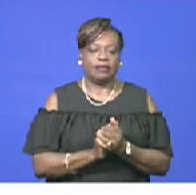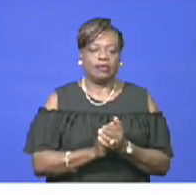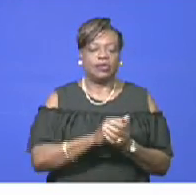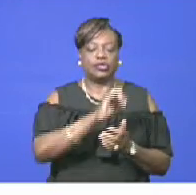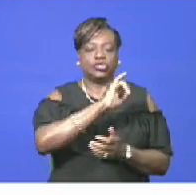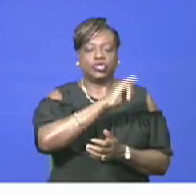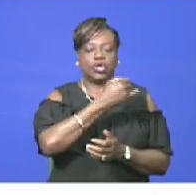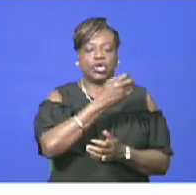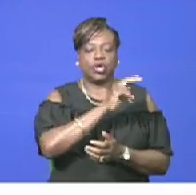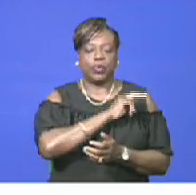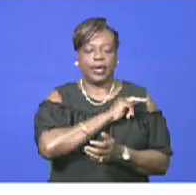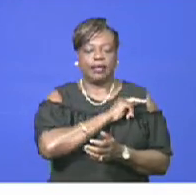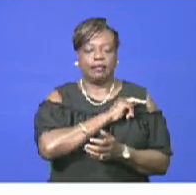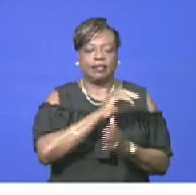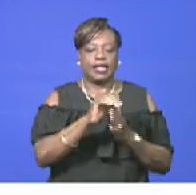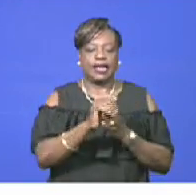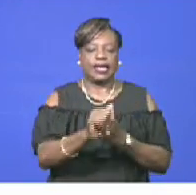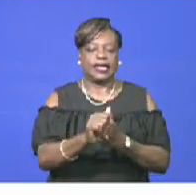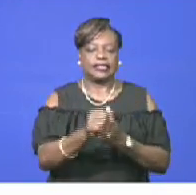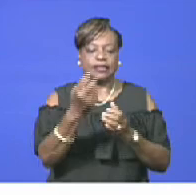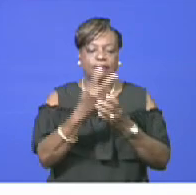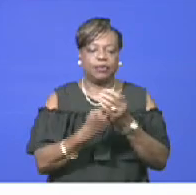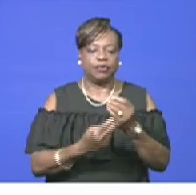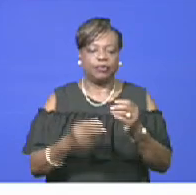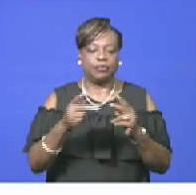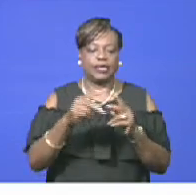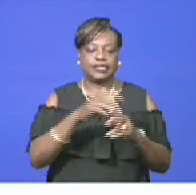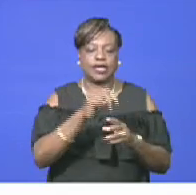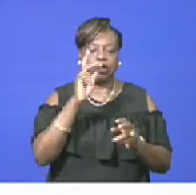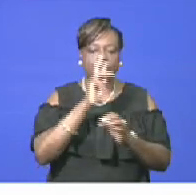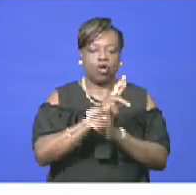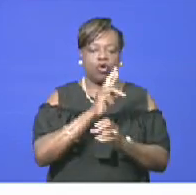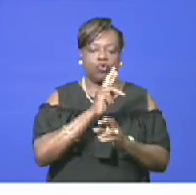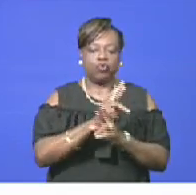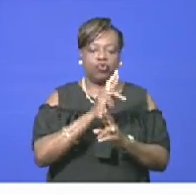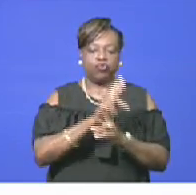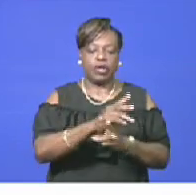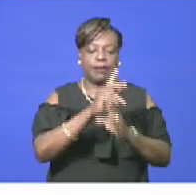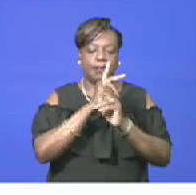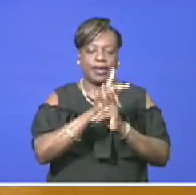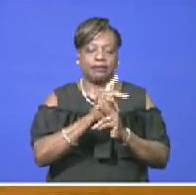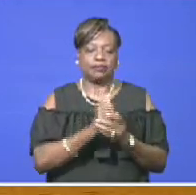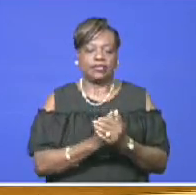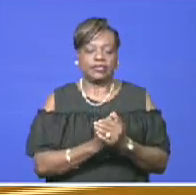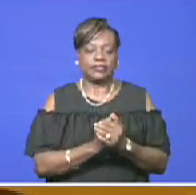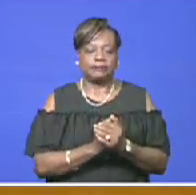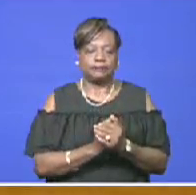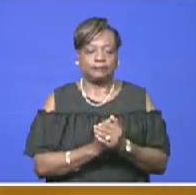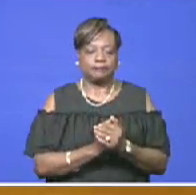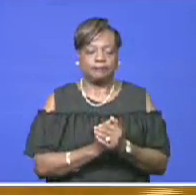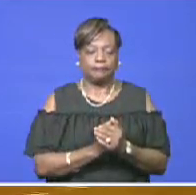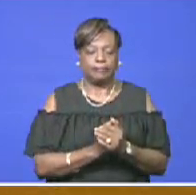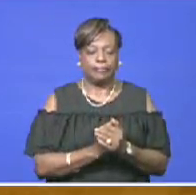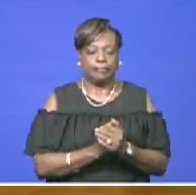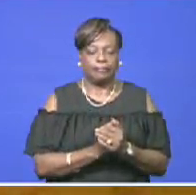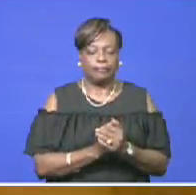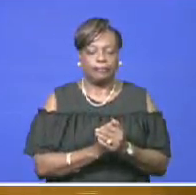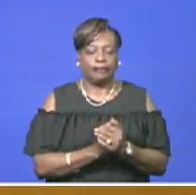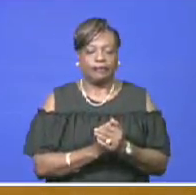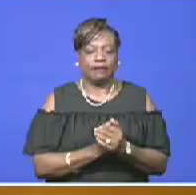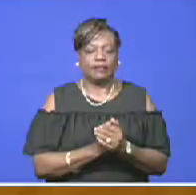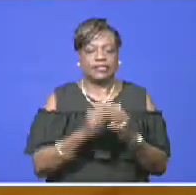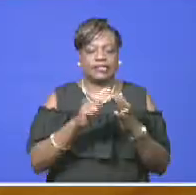the Stampers currently leading the league in both points and rebounds with 26 and 16 per game. League action picks back up again